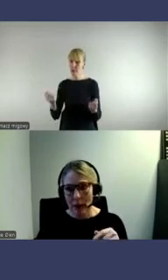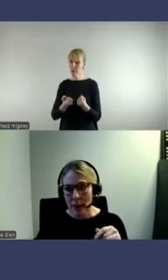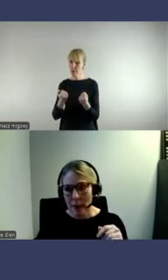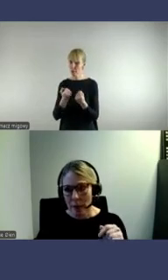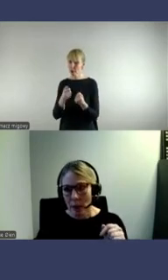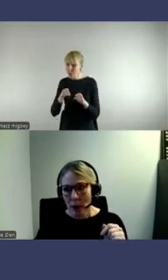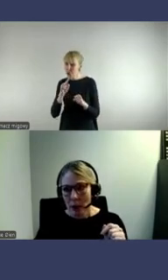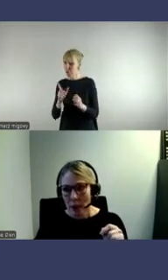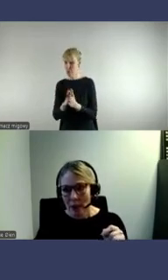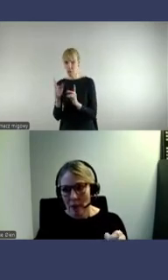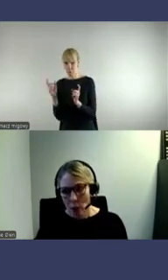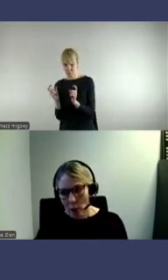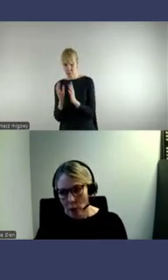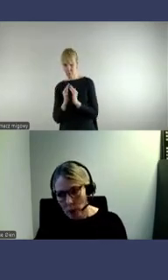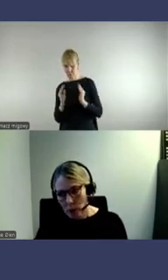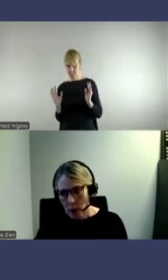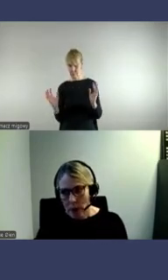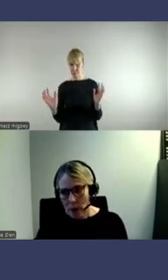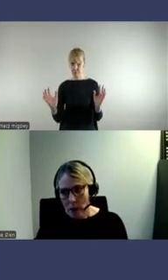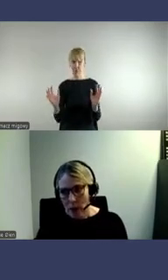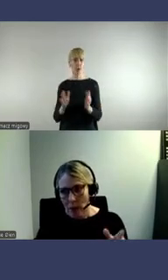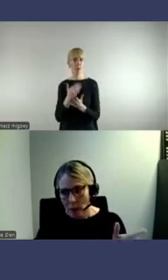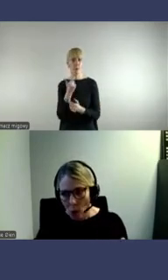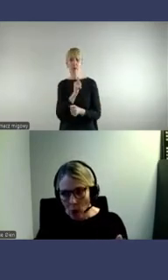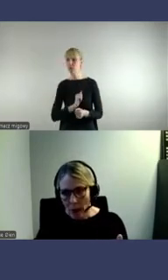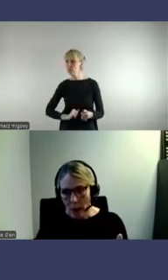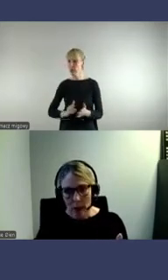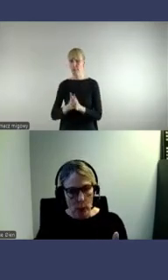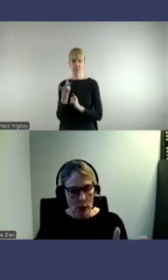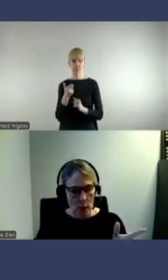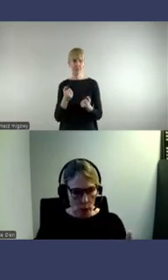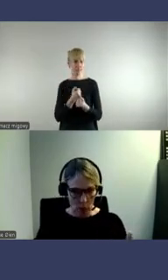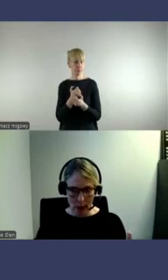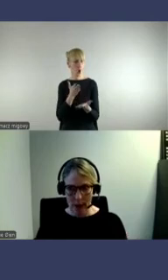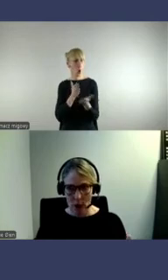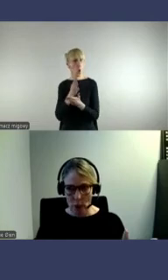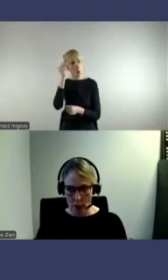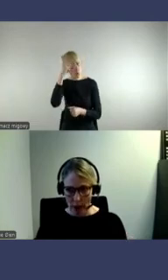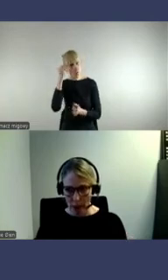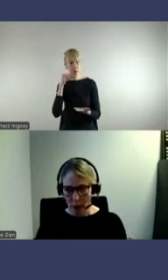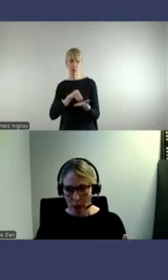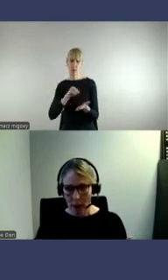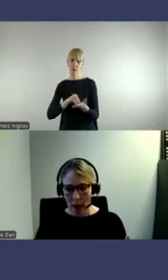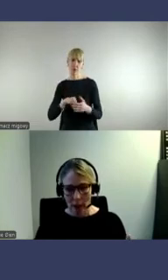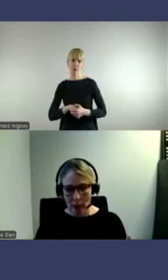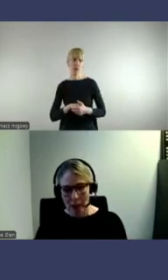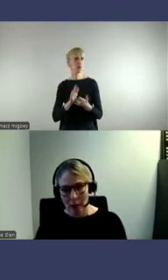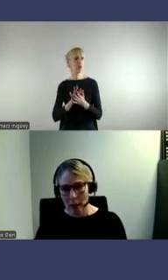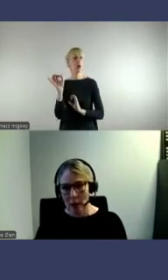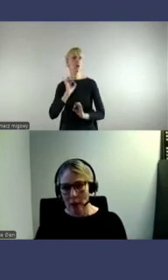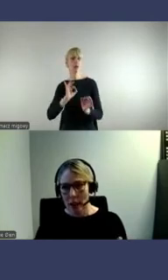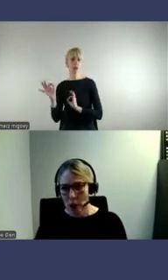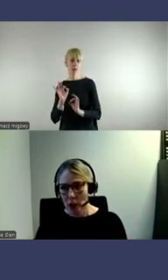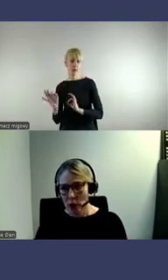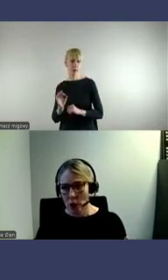their own devices. So they've learned from experiences, they're informed about their responsibility to prepare, and they've